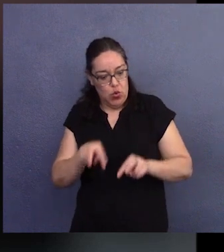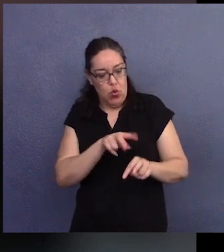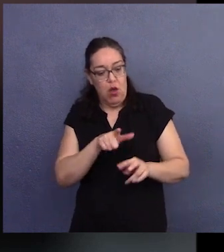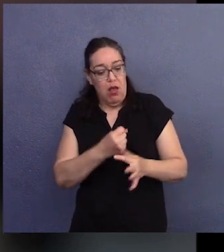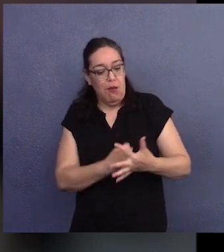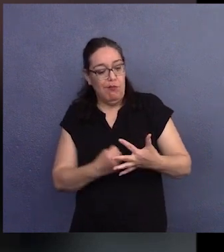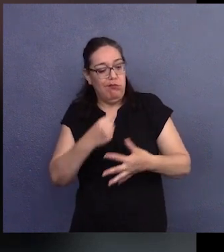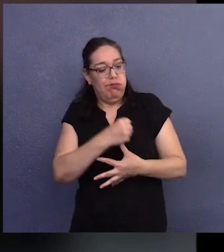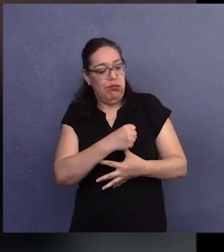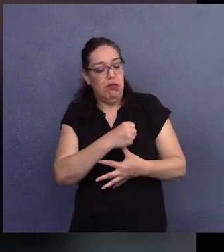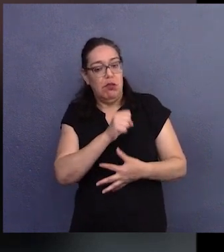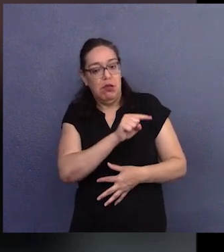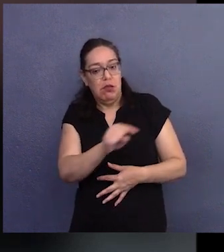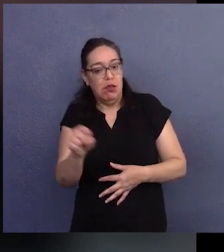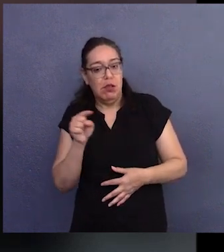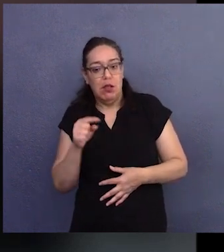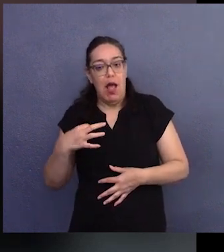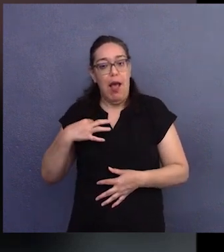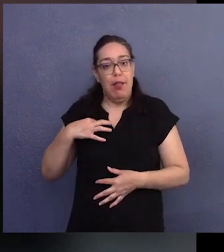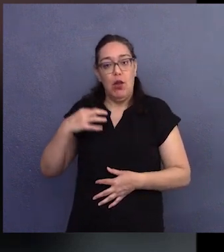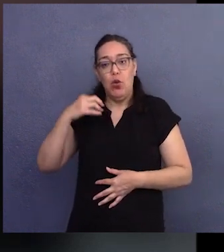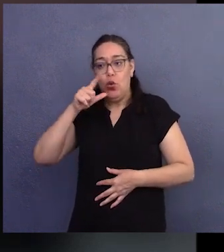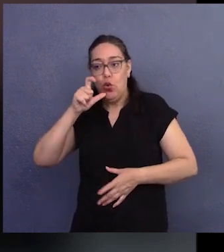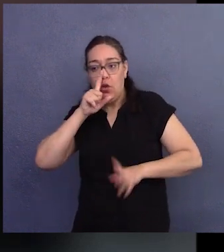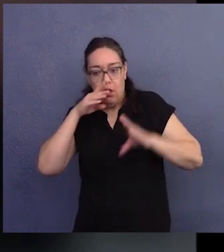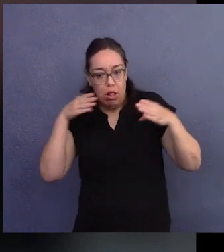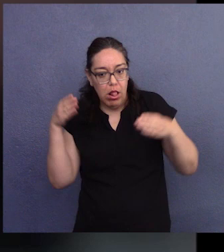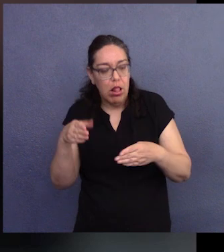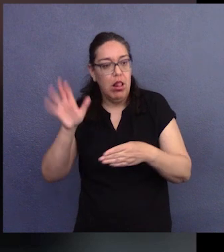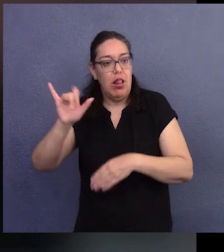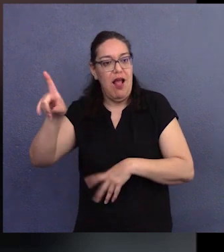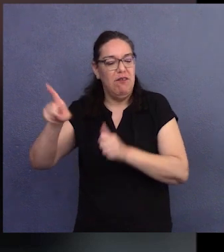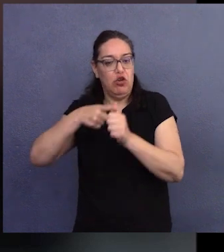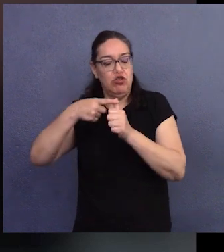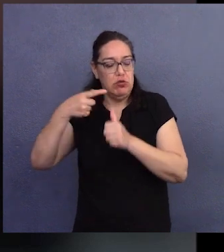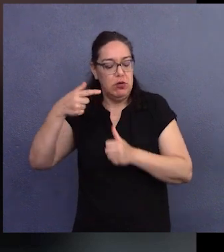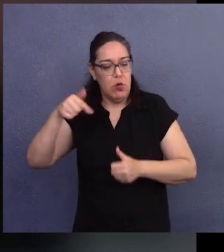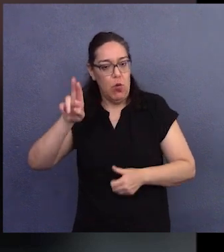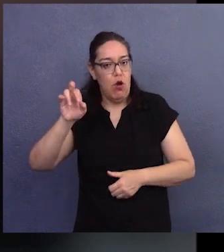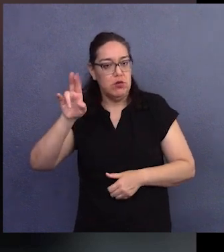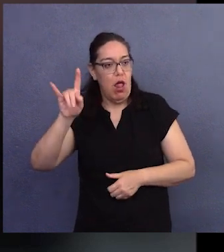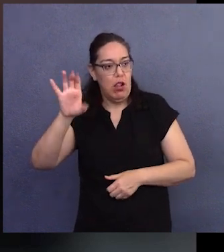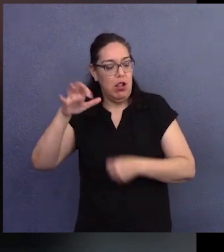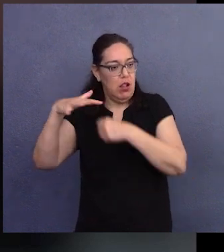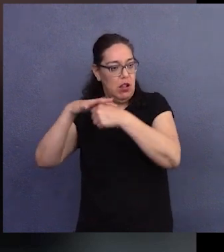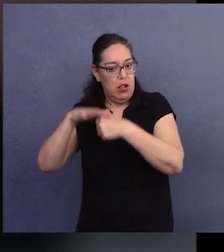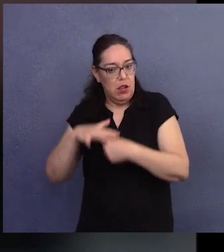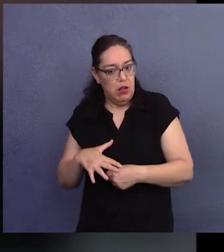applications and applicants who are actually targeting the first quartile. So it's